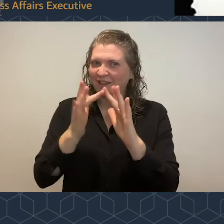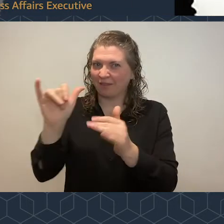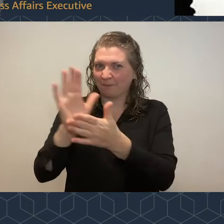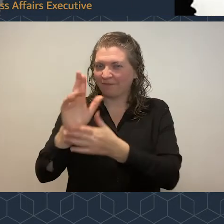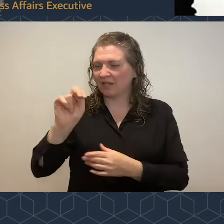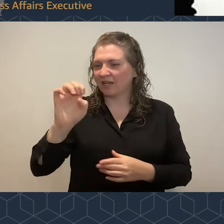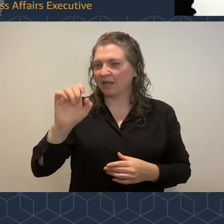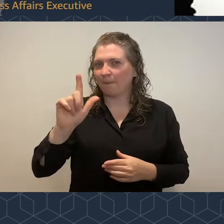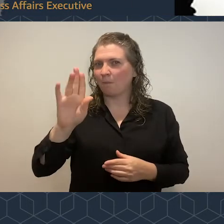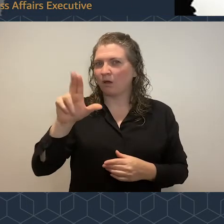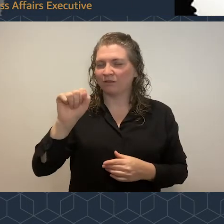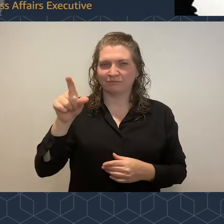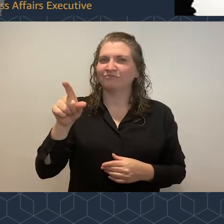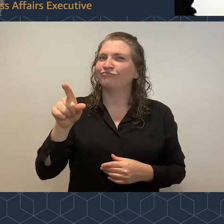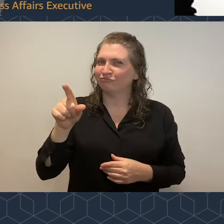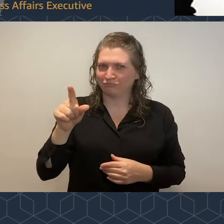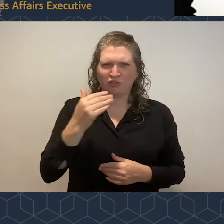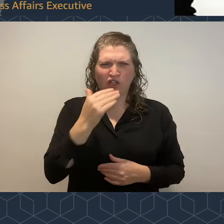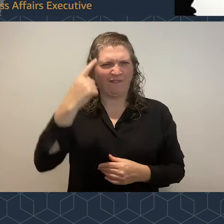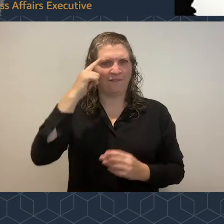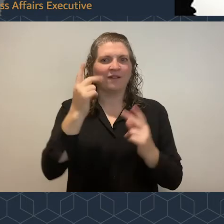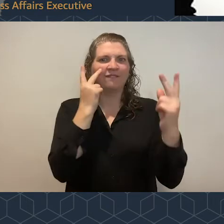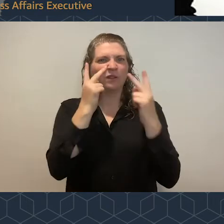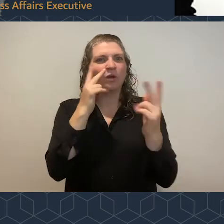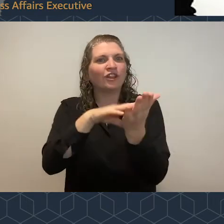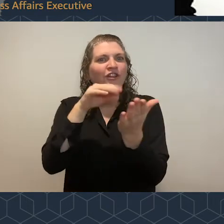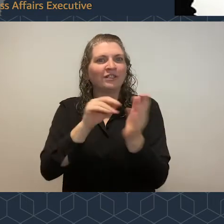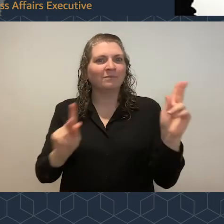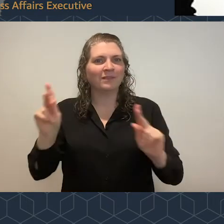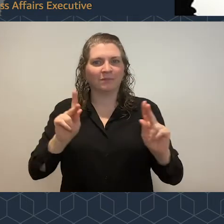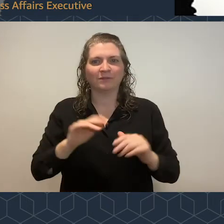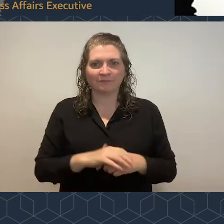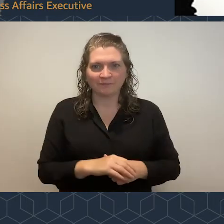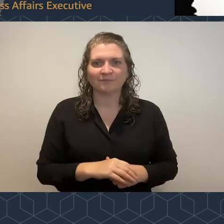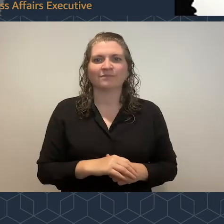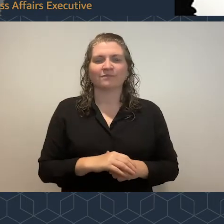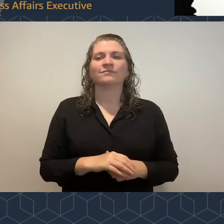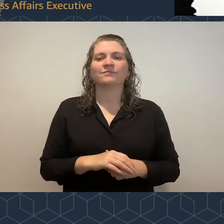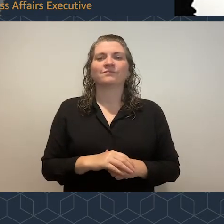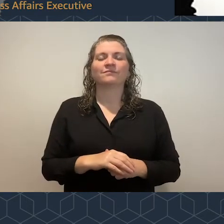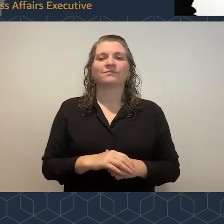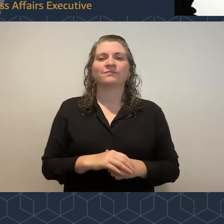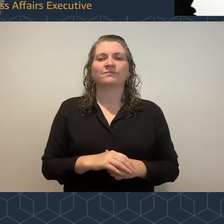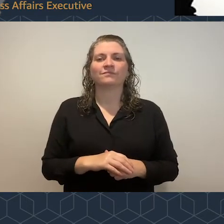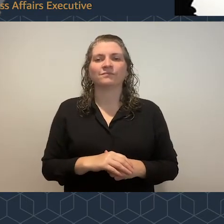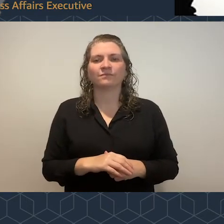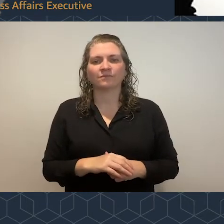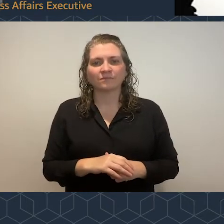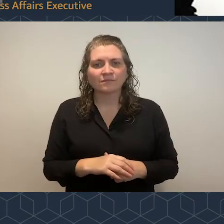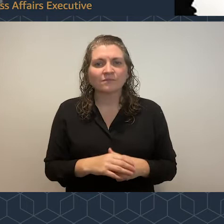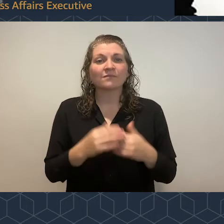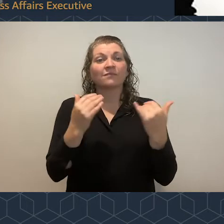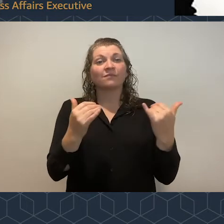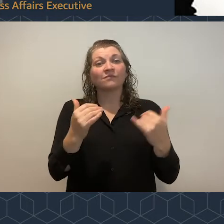mean? But I definitely recommend just going online and looking at those videos. Yeah, definitely. So outside of